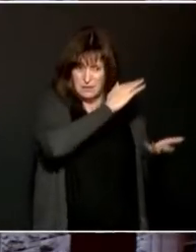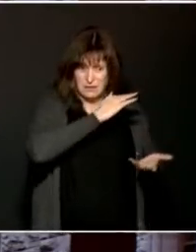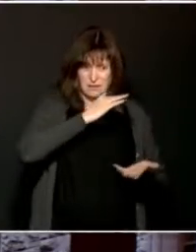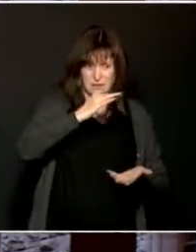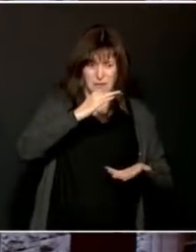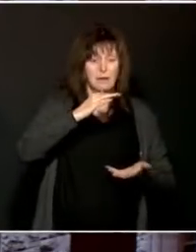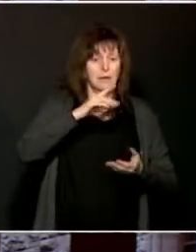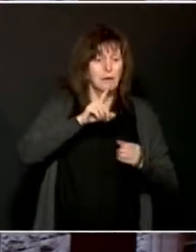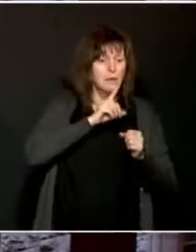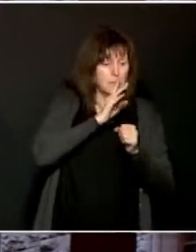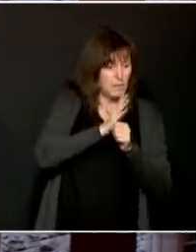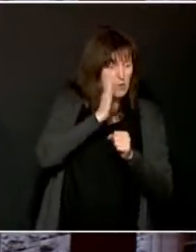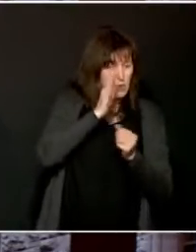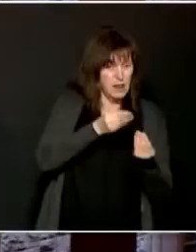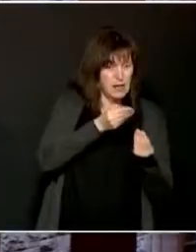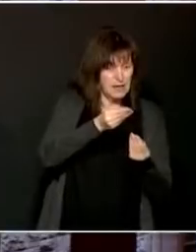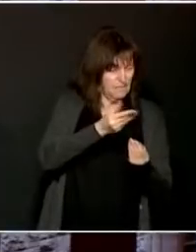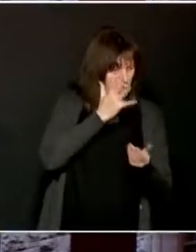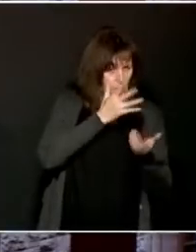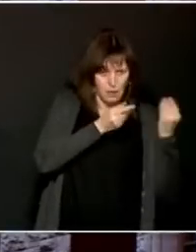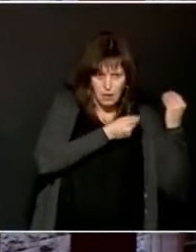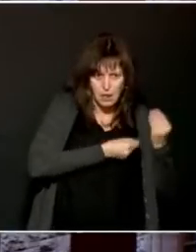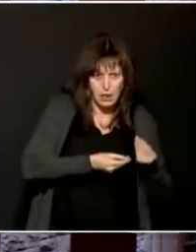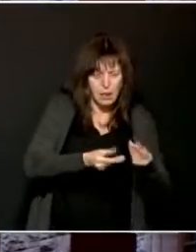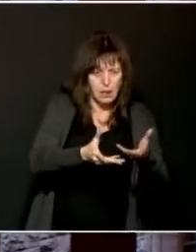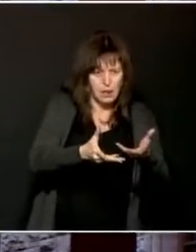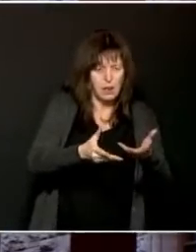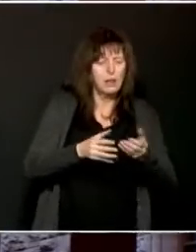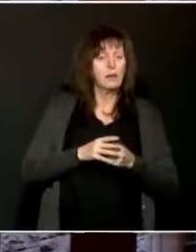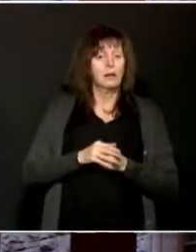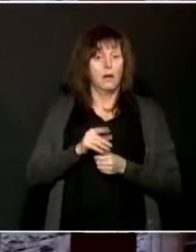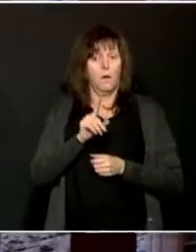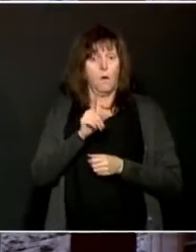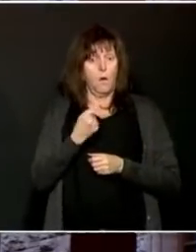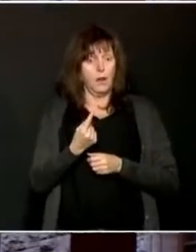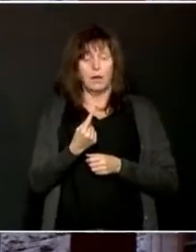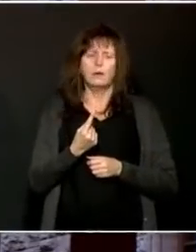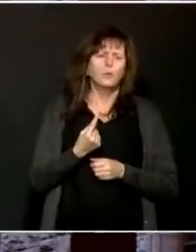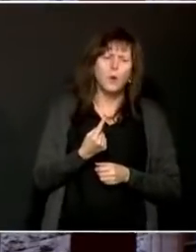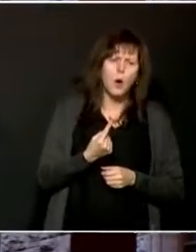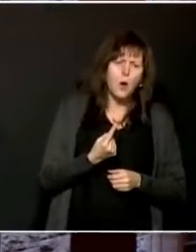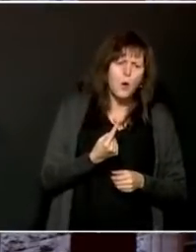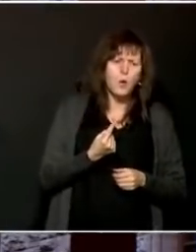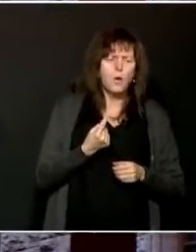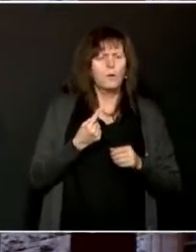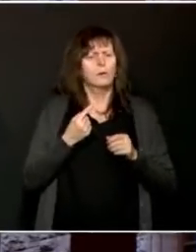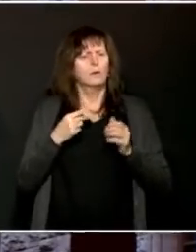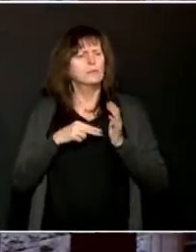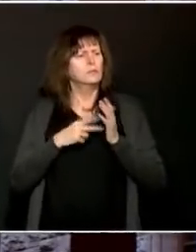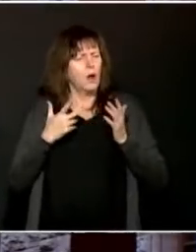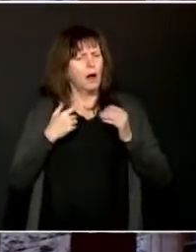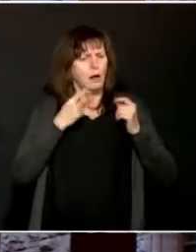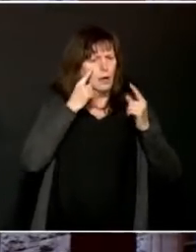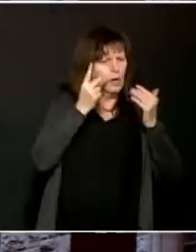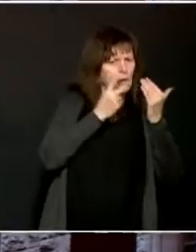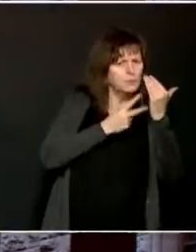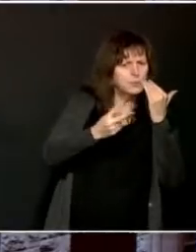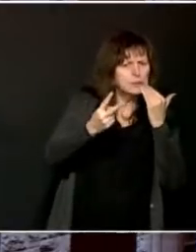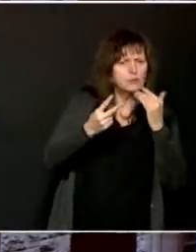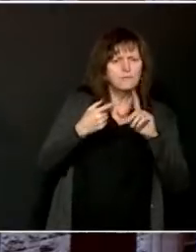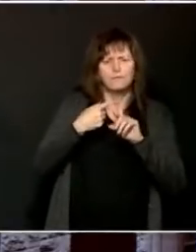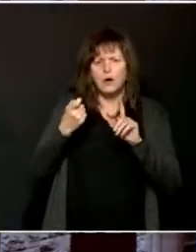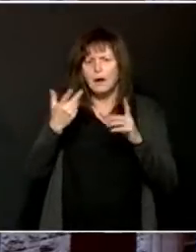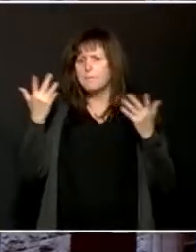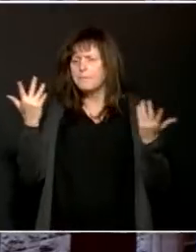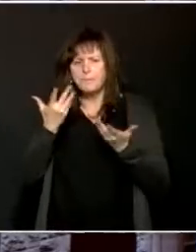come. It doesn't mean it always does come, so you have to allow for that, because you're dealing with ones being shipped from overseas. It gets into our